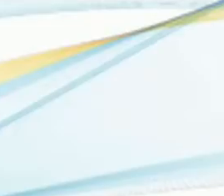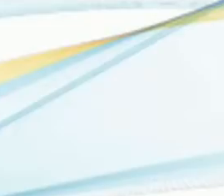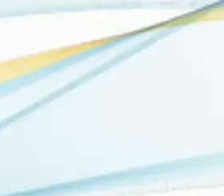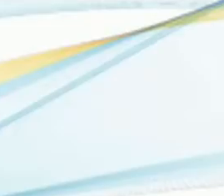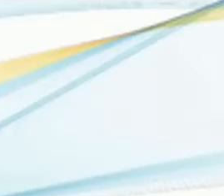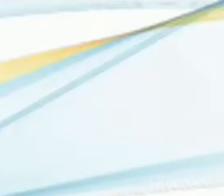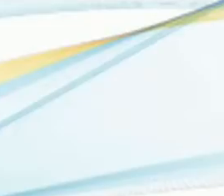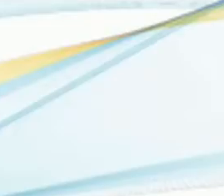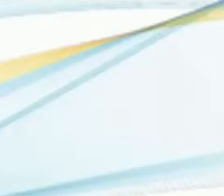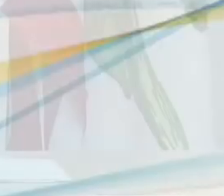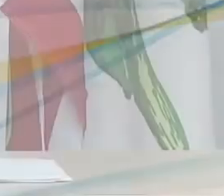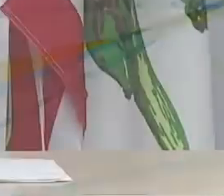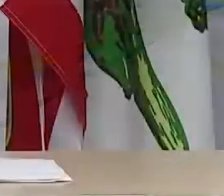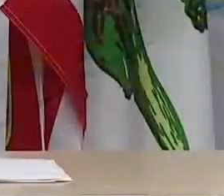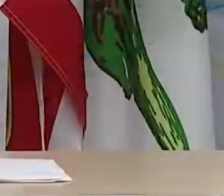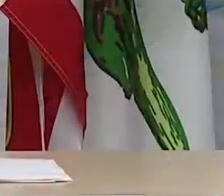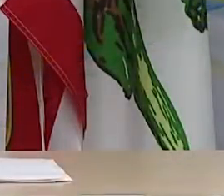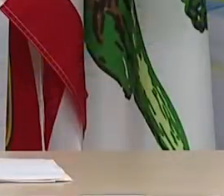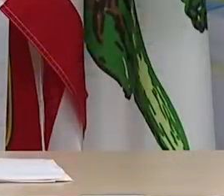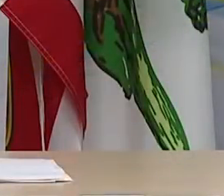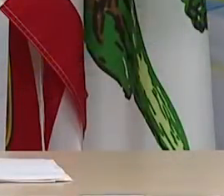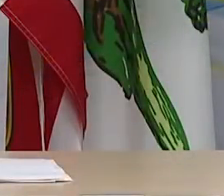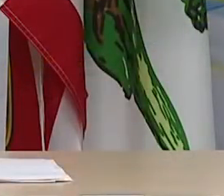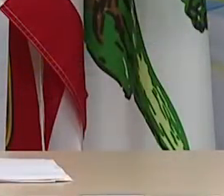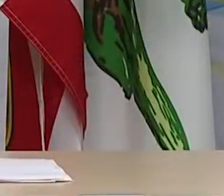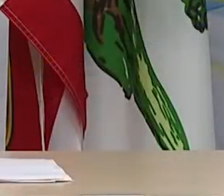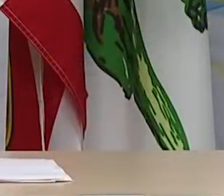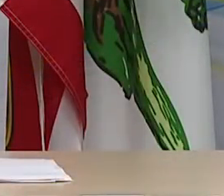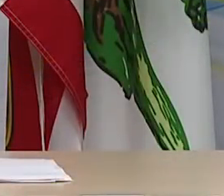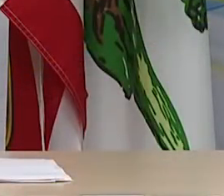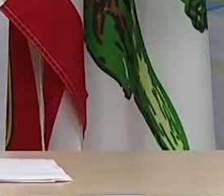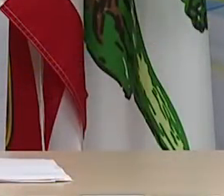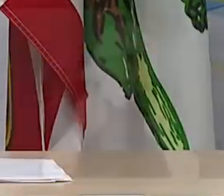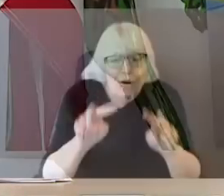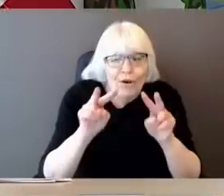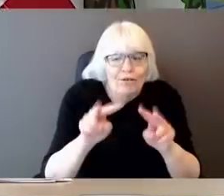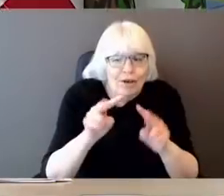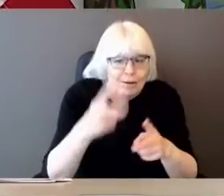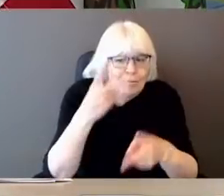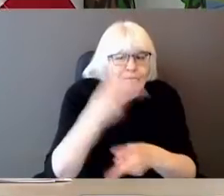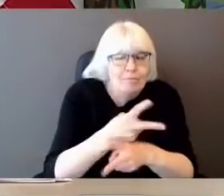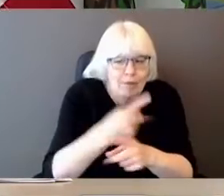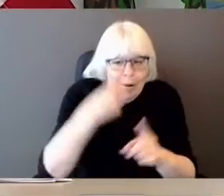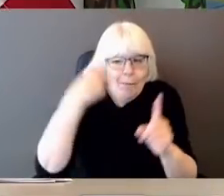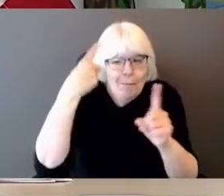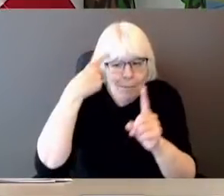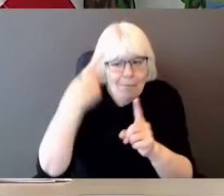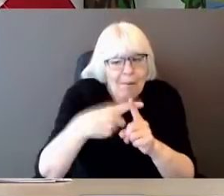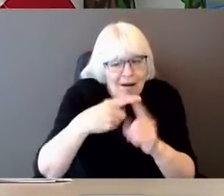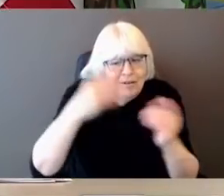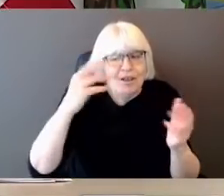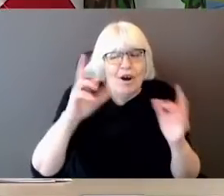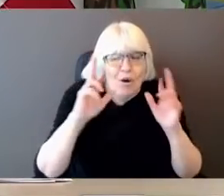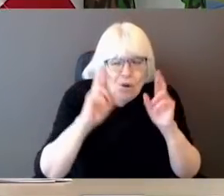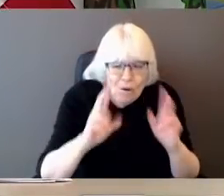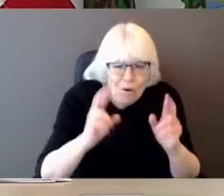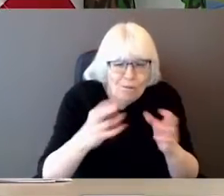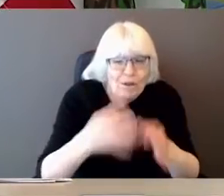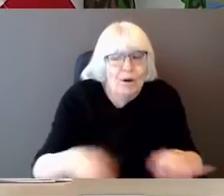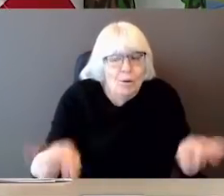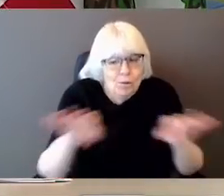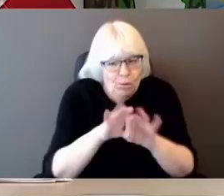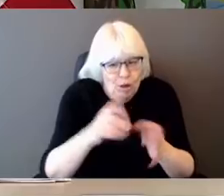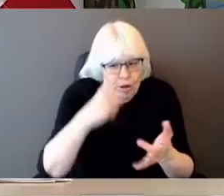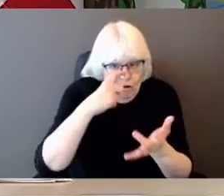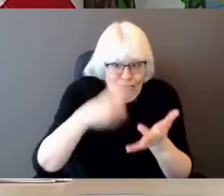forward and look ahead with cautious optimism and hope, it is important to recognize that COVID-19 is not over, and that